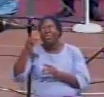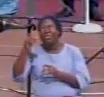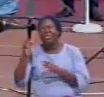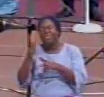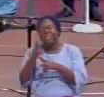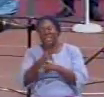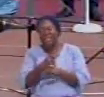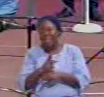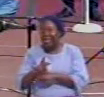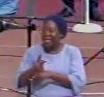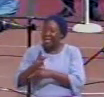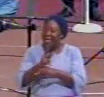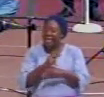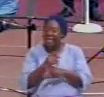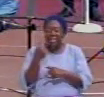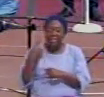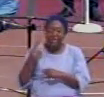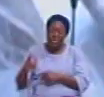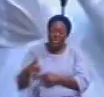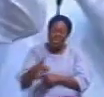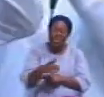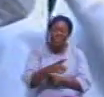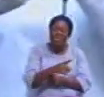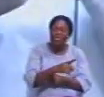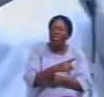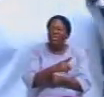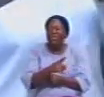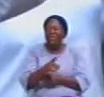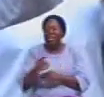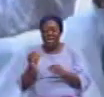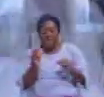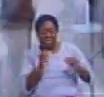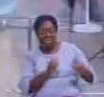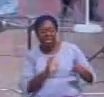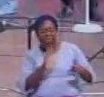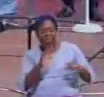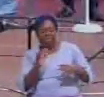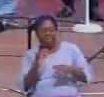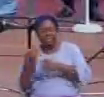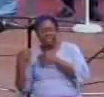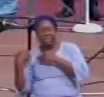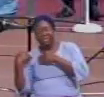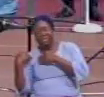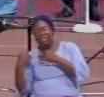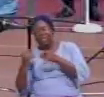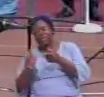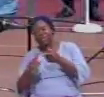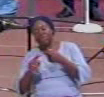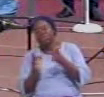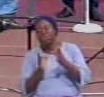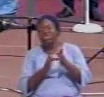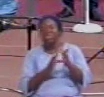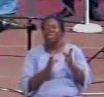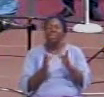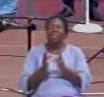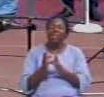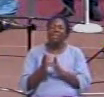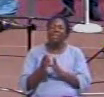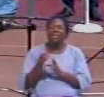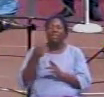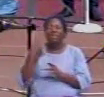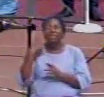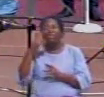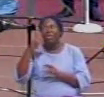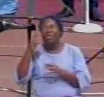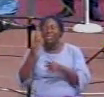Jesus, for he cares for you. Cast your burdens unto Jesus.